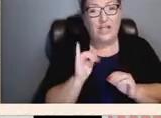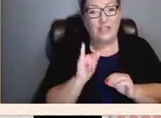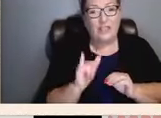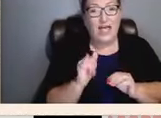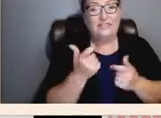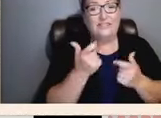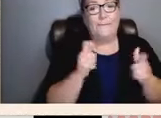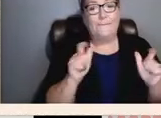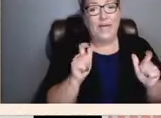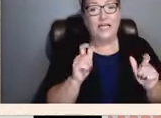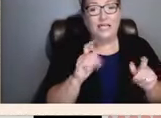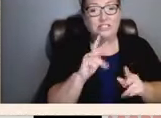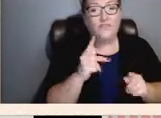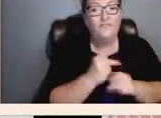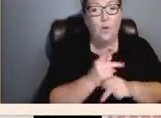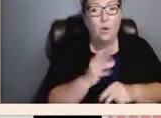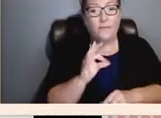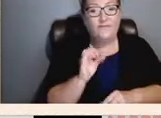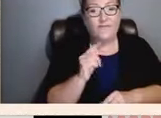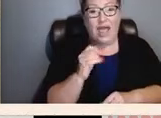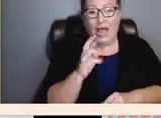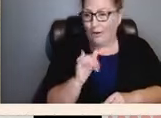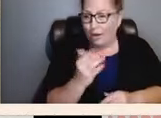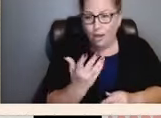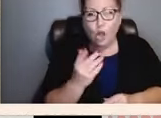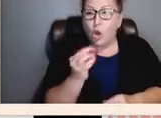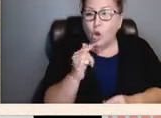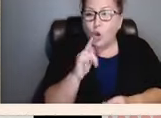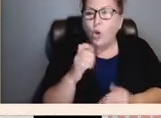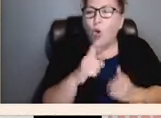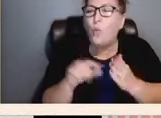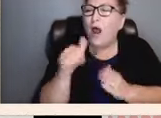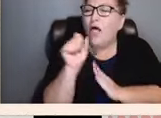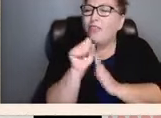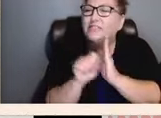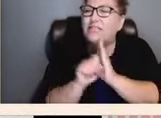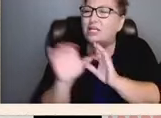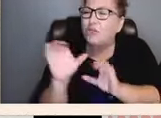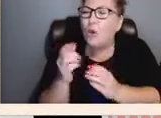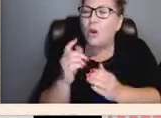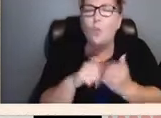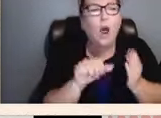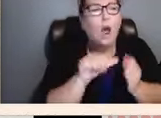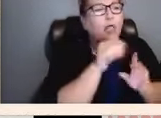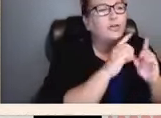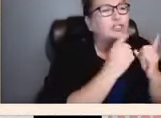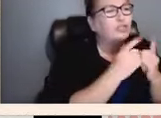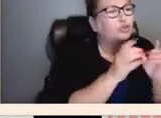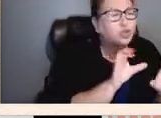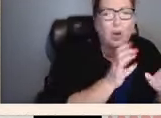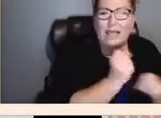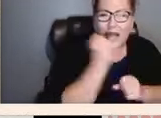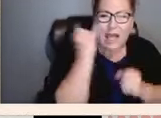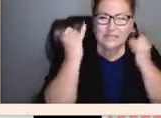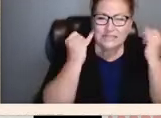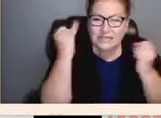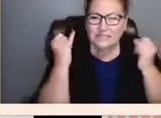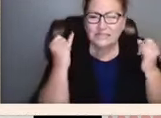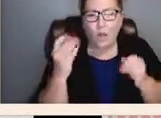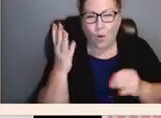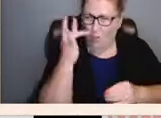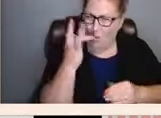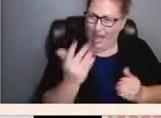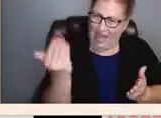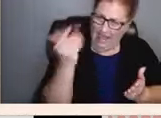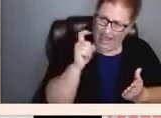So Google that mission. What are other states doing? What are other districts doing? Get ideas. Why recreate the